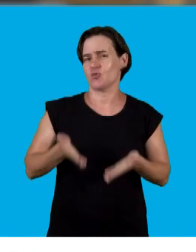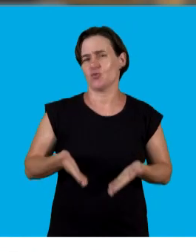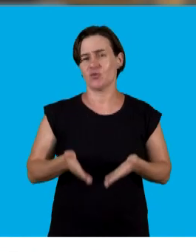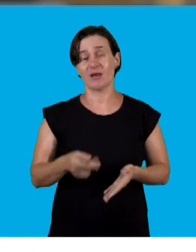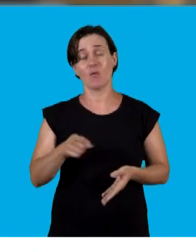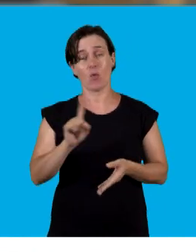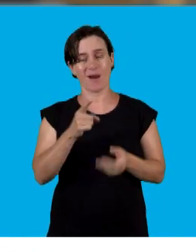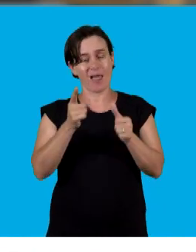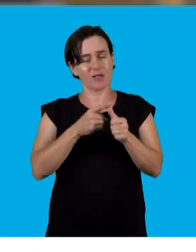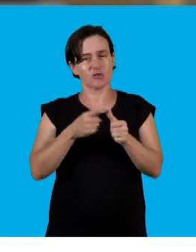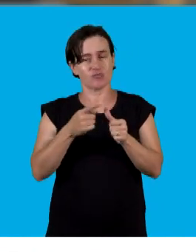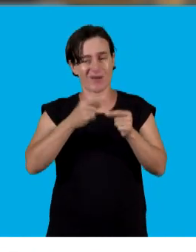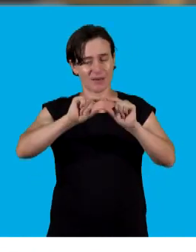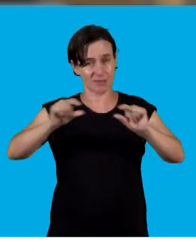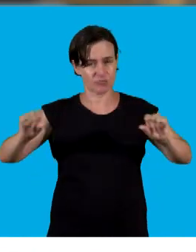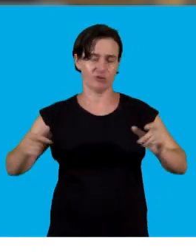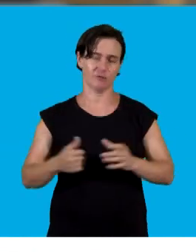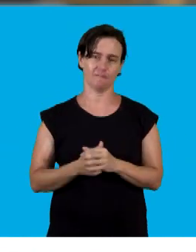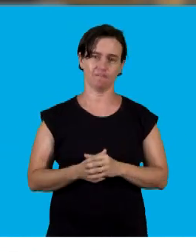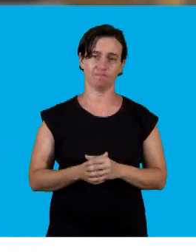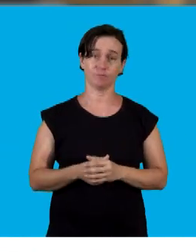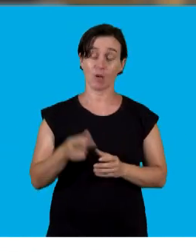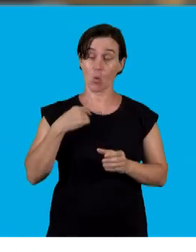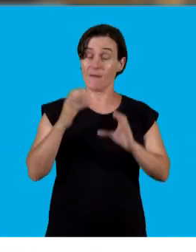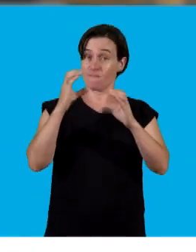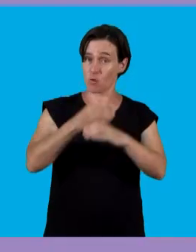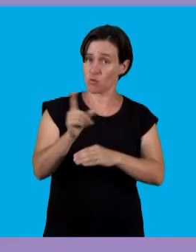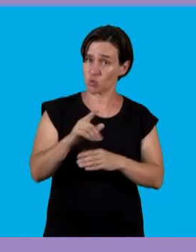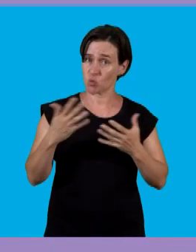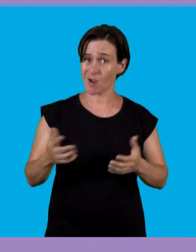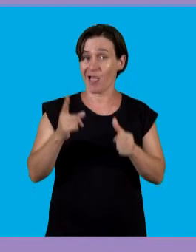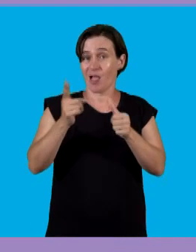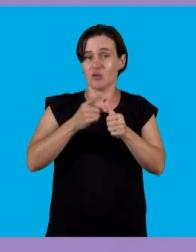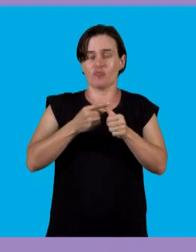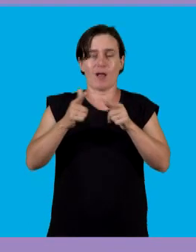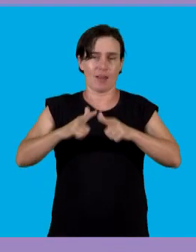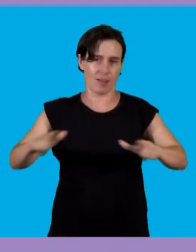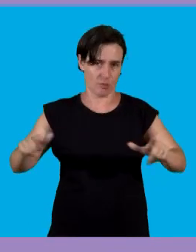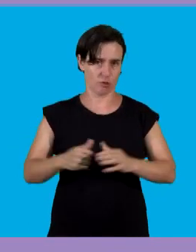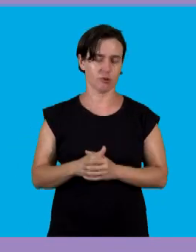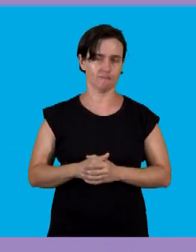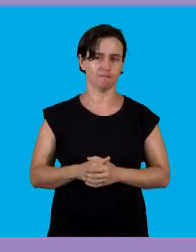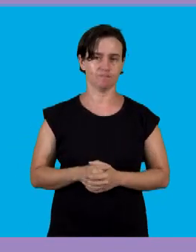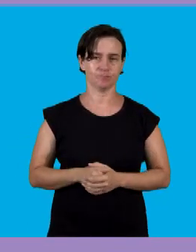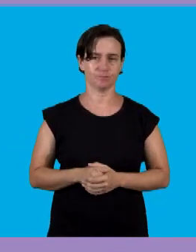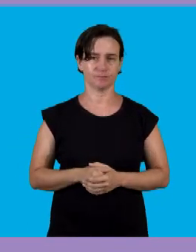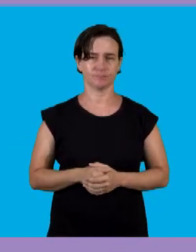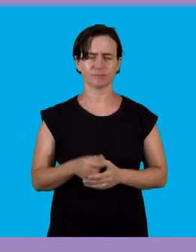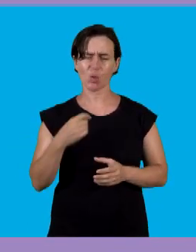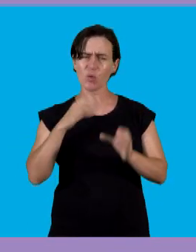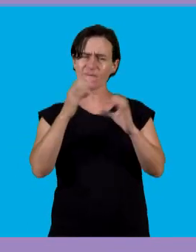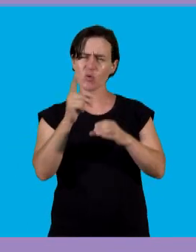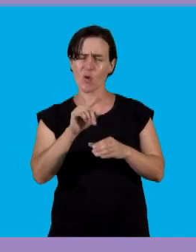we have had on algebraic expressions. So remember, our focus in this lesson was algebraic language, where